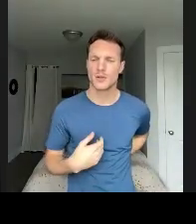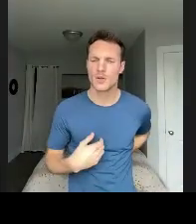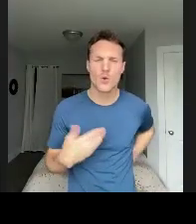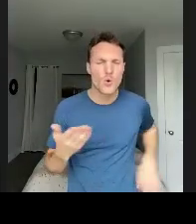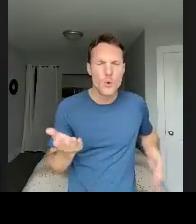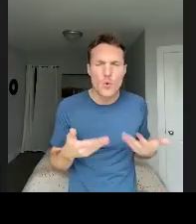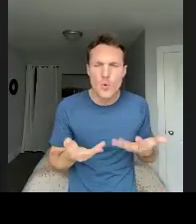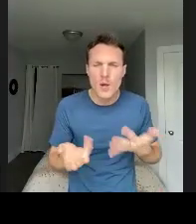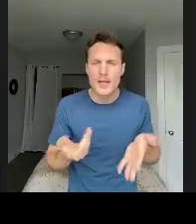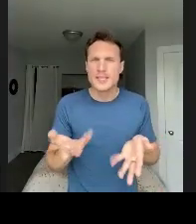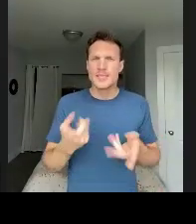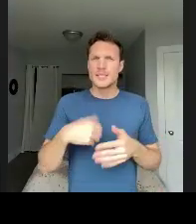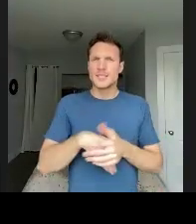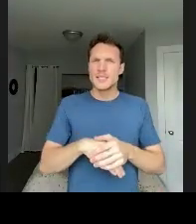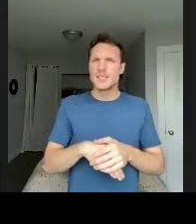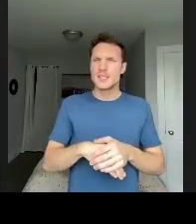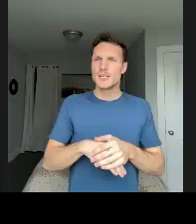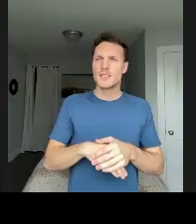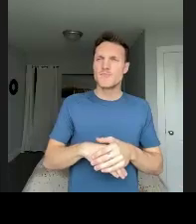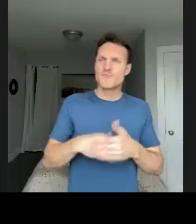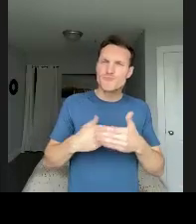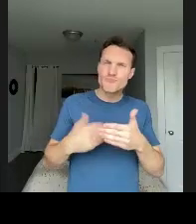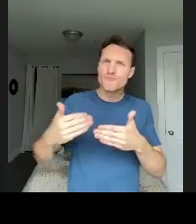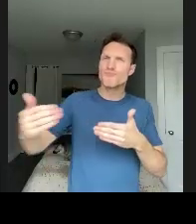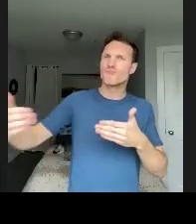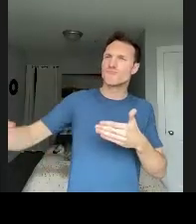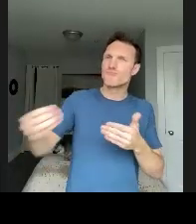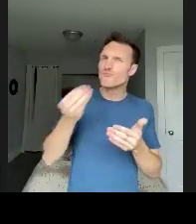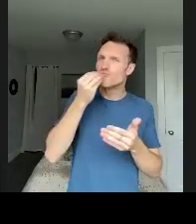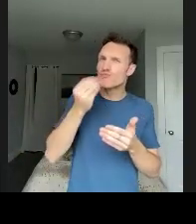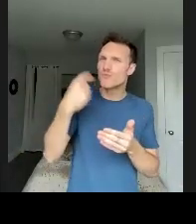consumer demographic for the community support waiver?